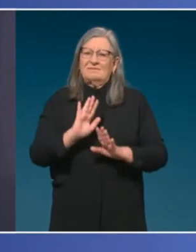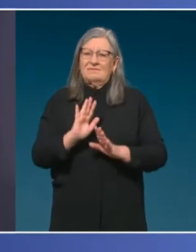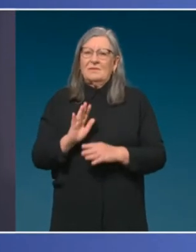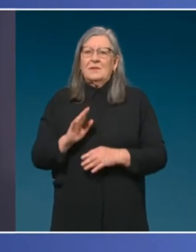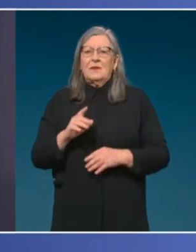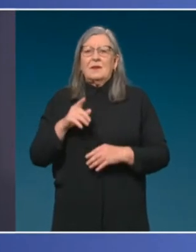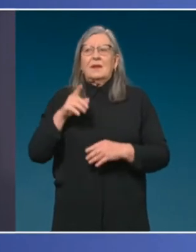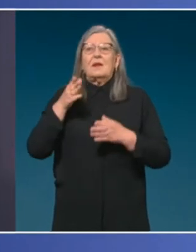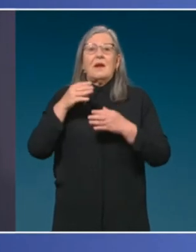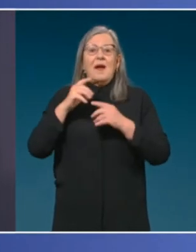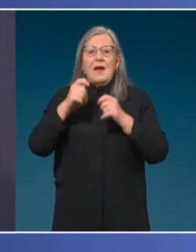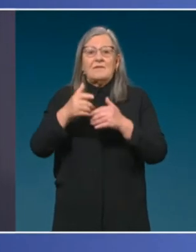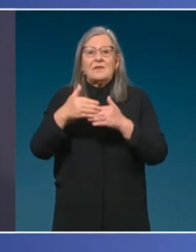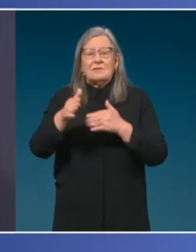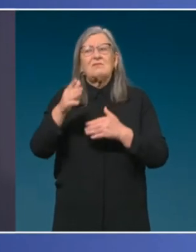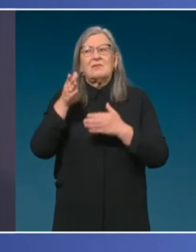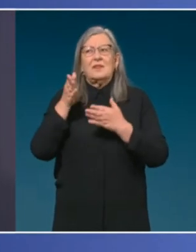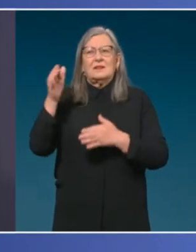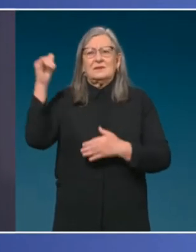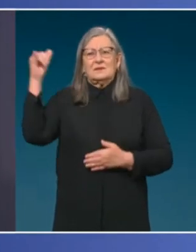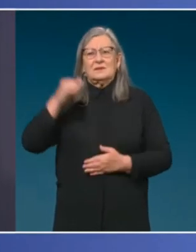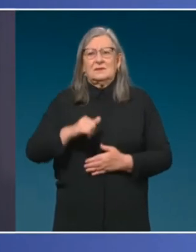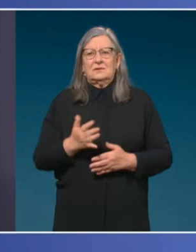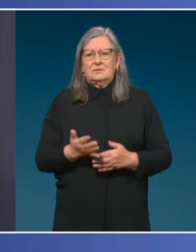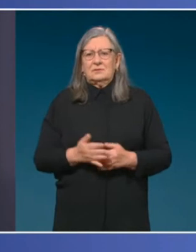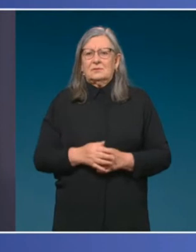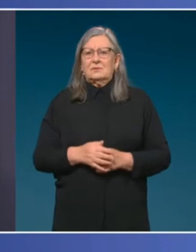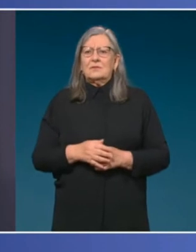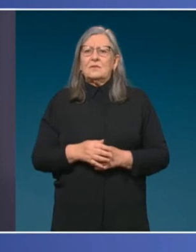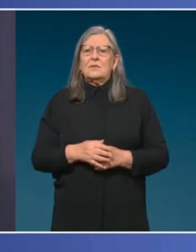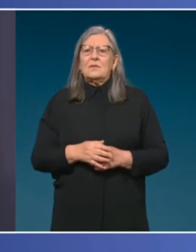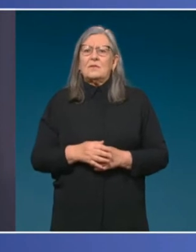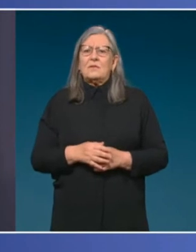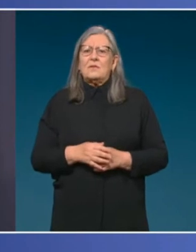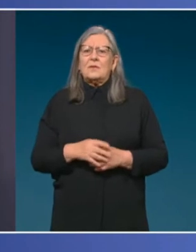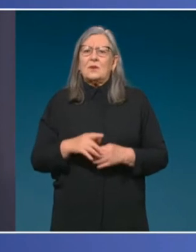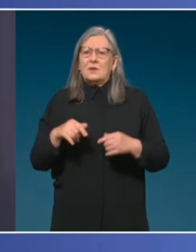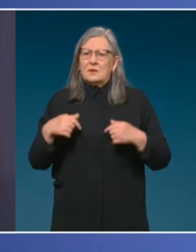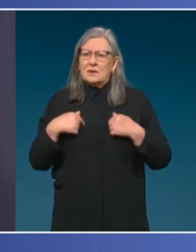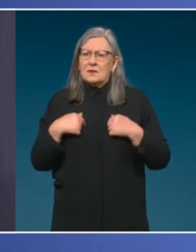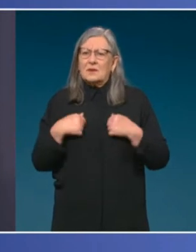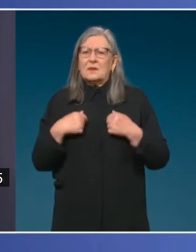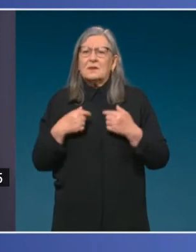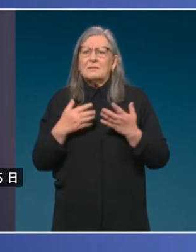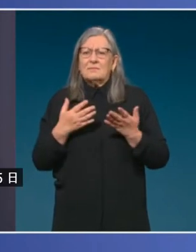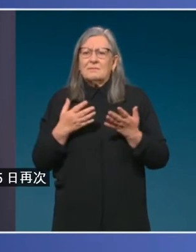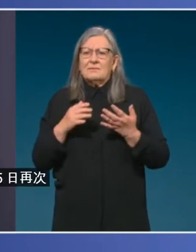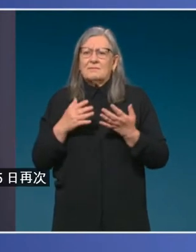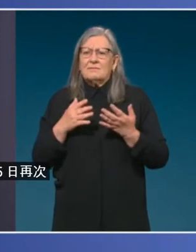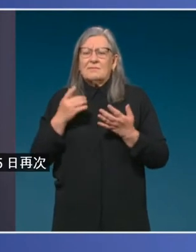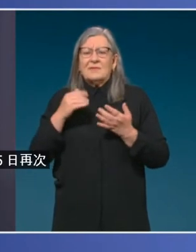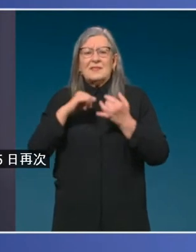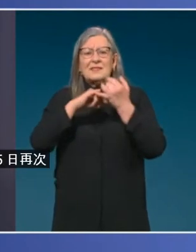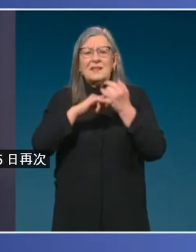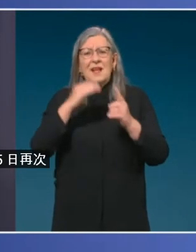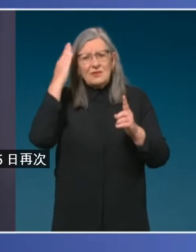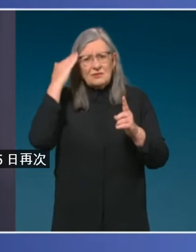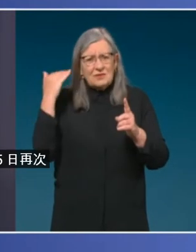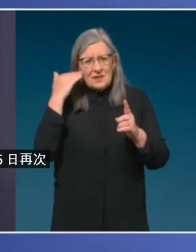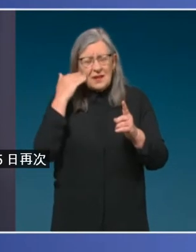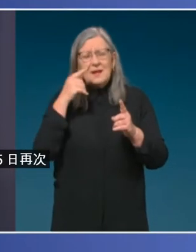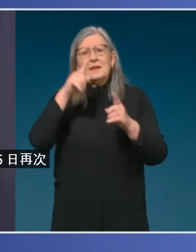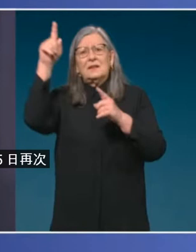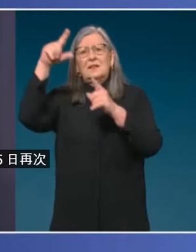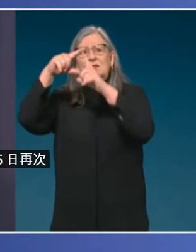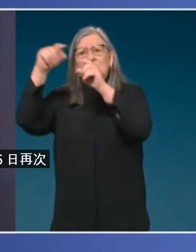pause in relationship to the announcement that we had made for South Korea and Japan, and again we will open our borders to